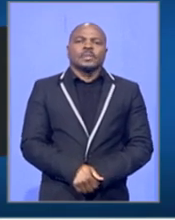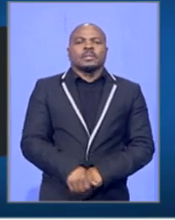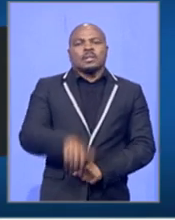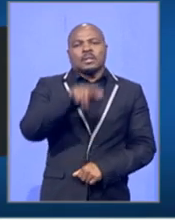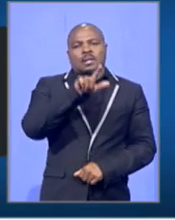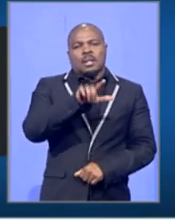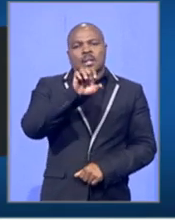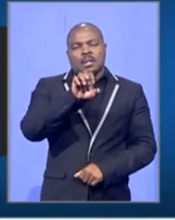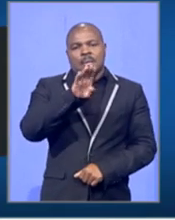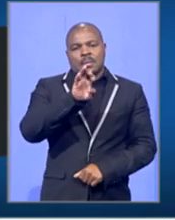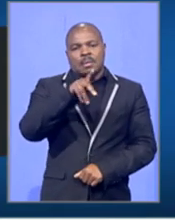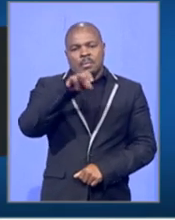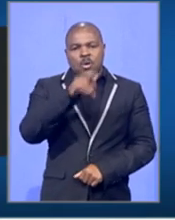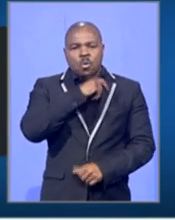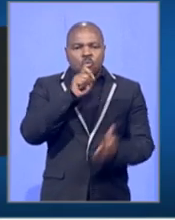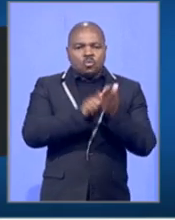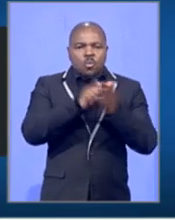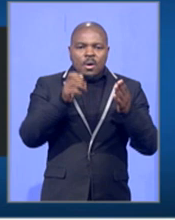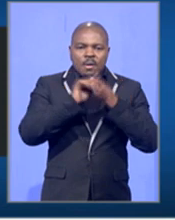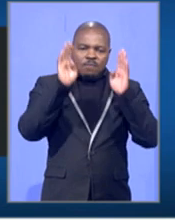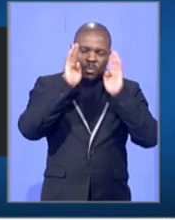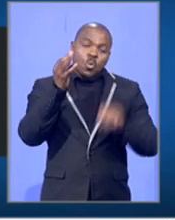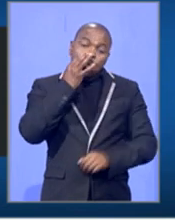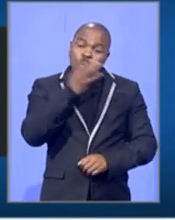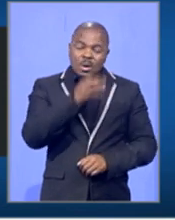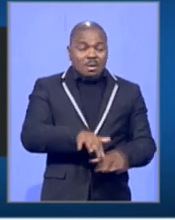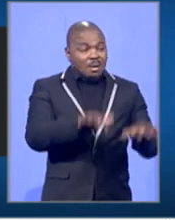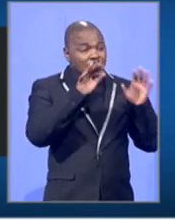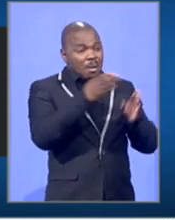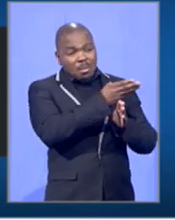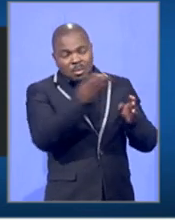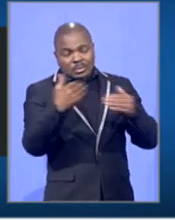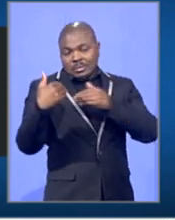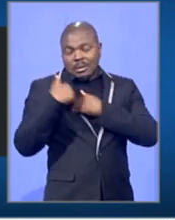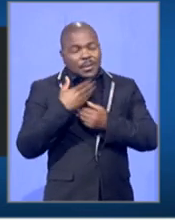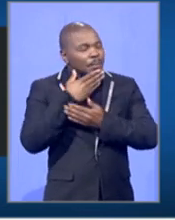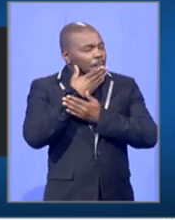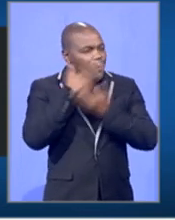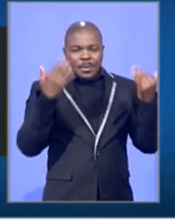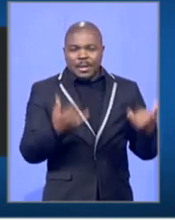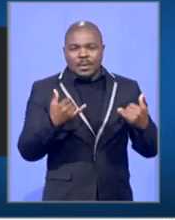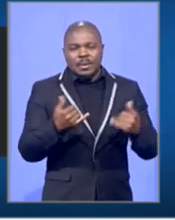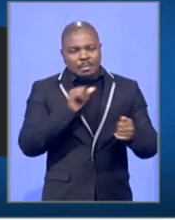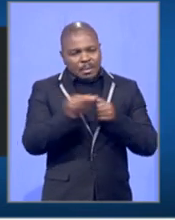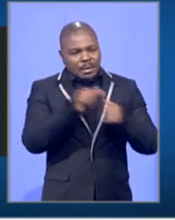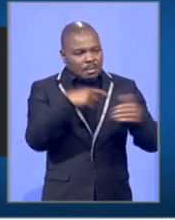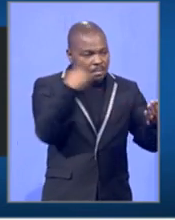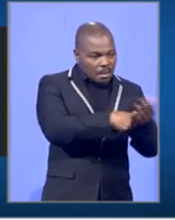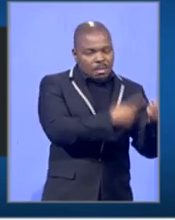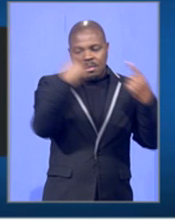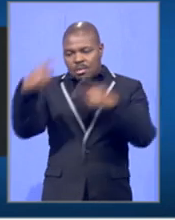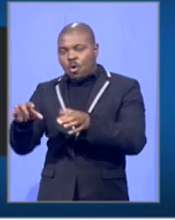Evelyn o ngwadile letlakaleng la Facebook a re batho ga ba sapolokegile le gate, a ba reke ba nwele